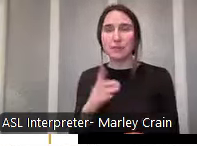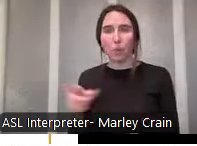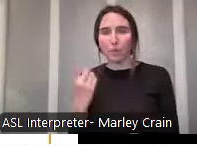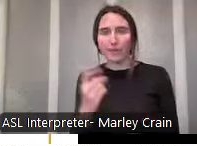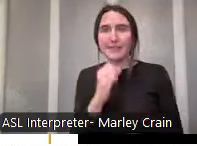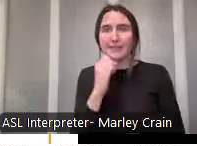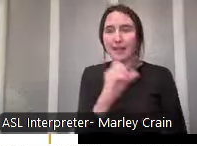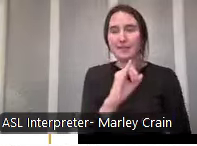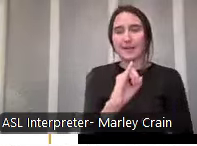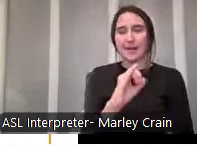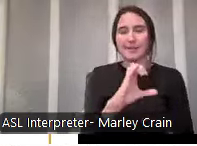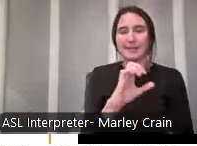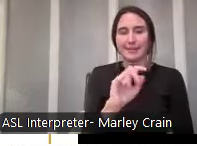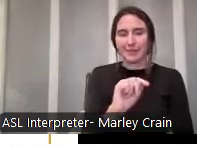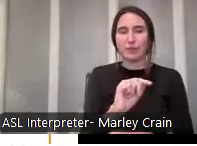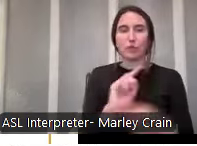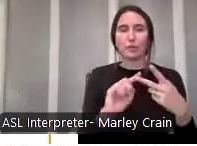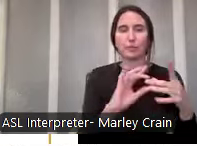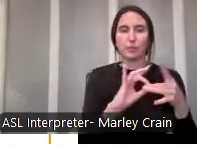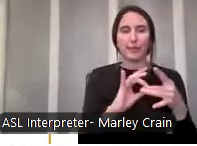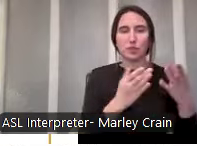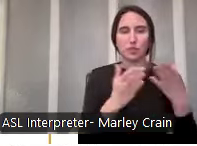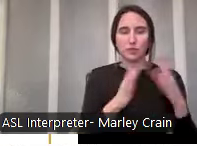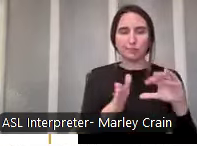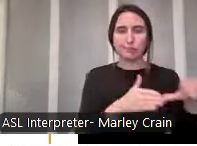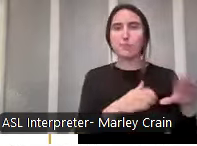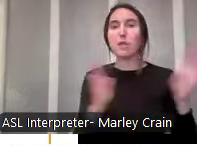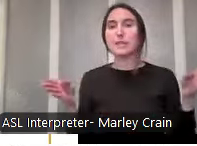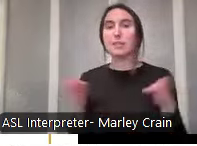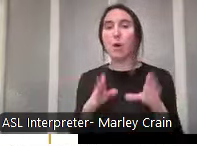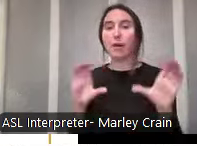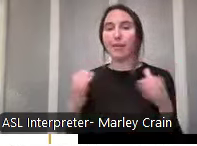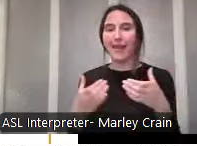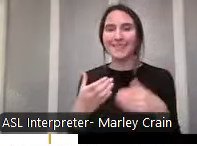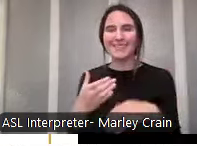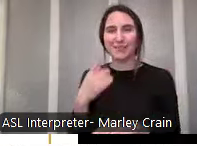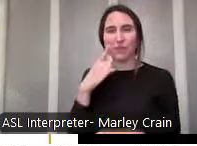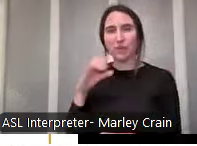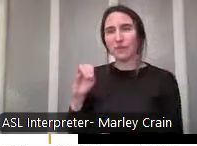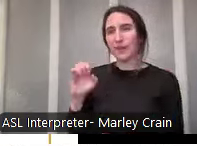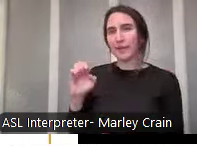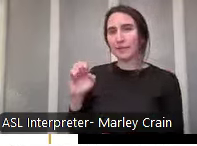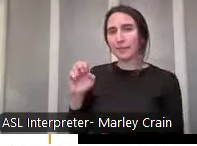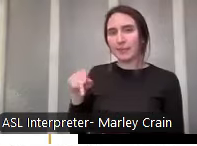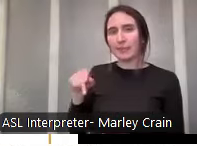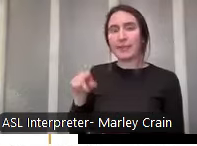getting related services only. But if you have a small class on your child's IEP and they don't provide it